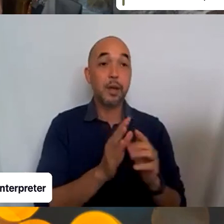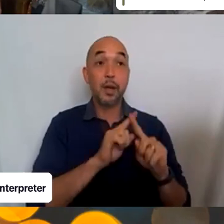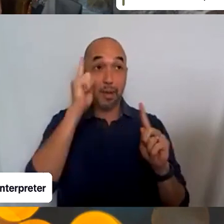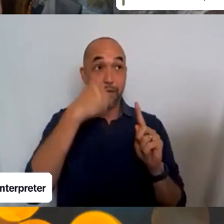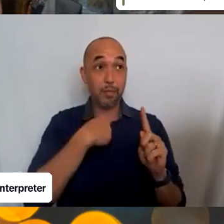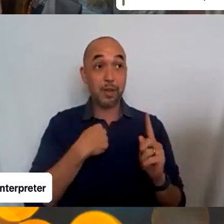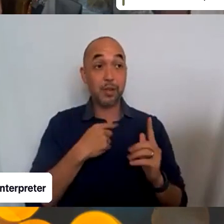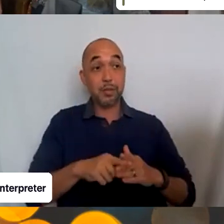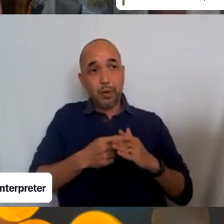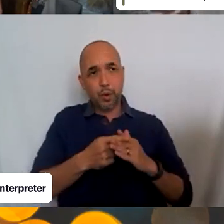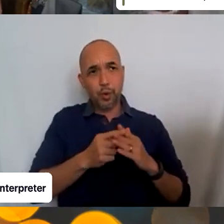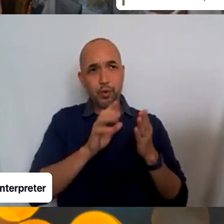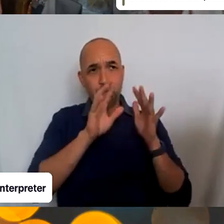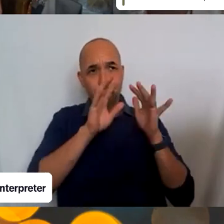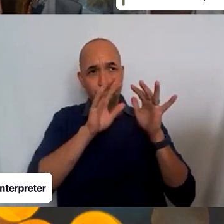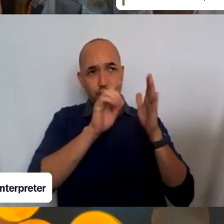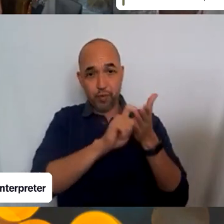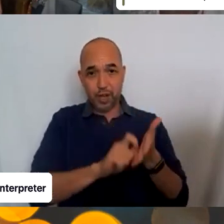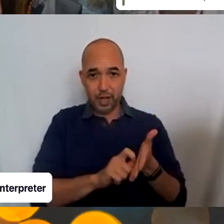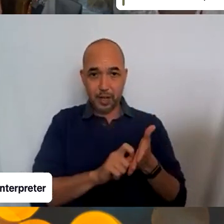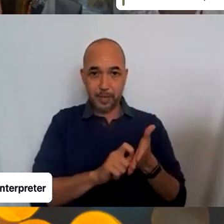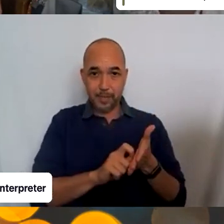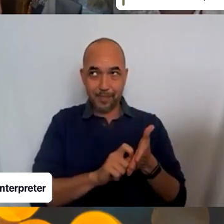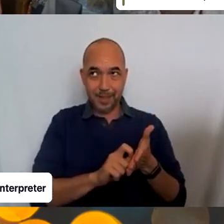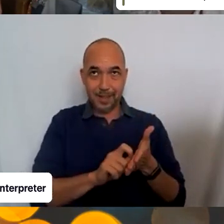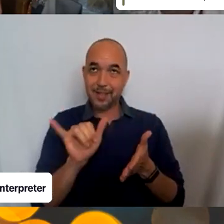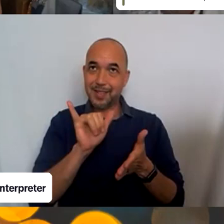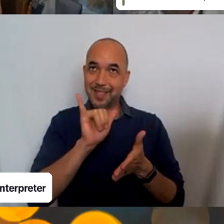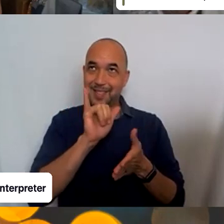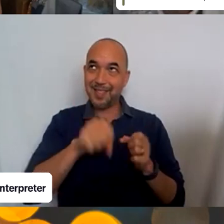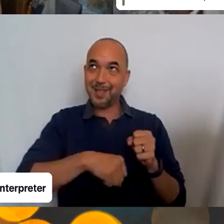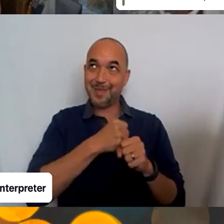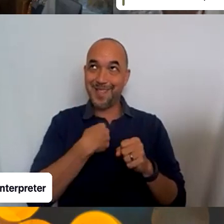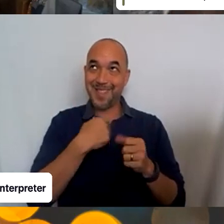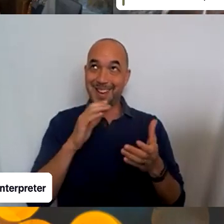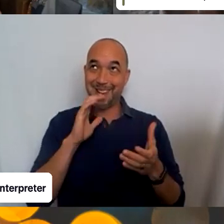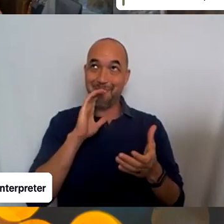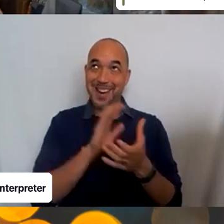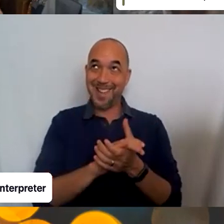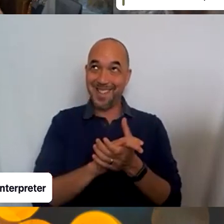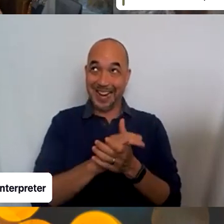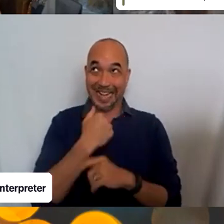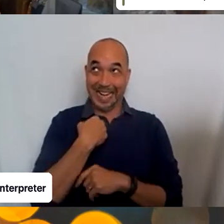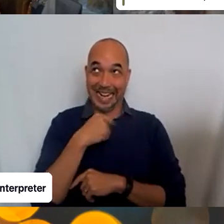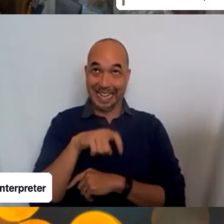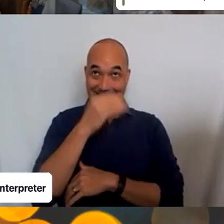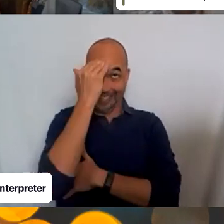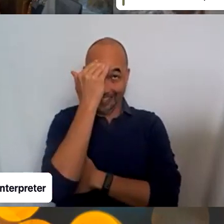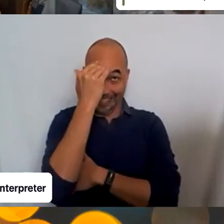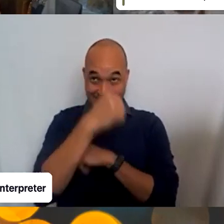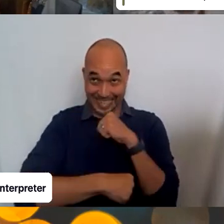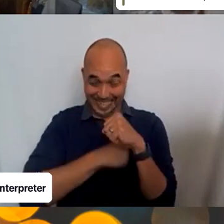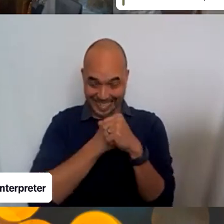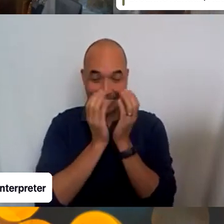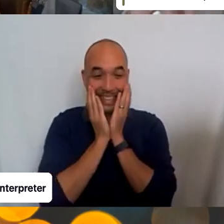started writing it was the year I got married, and I should know this. I know, I'm in the same boat. I'm like, what year was